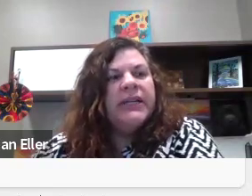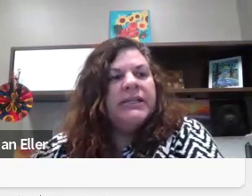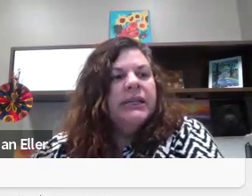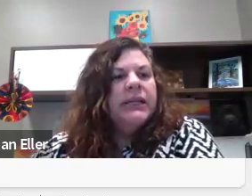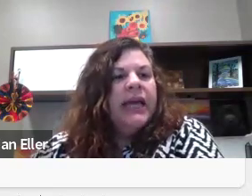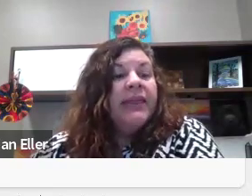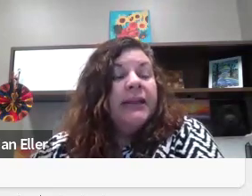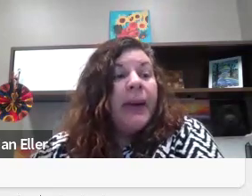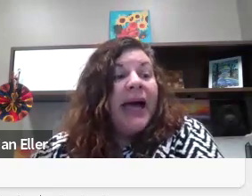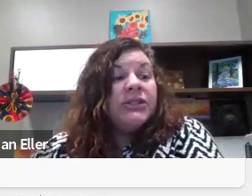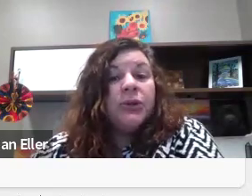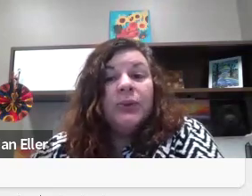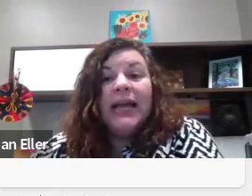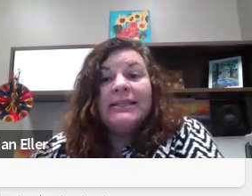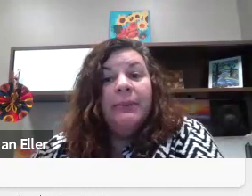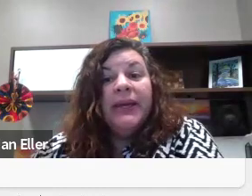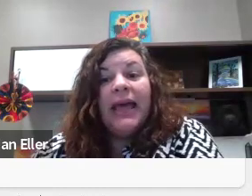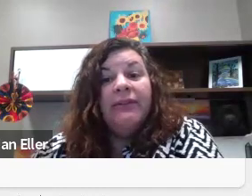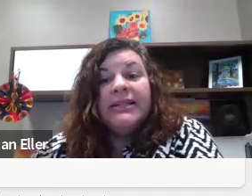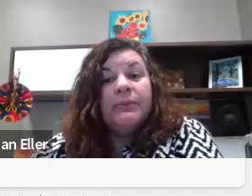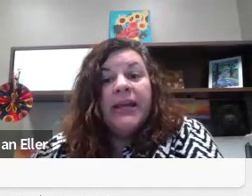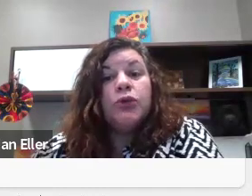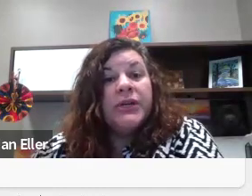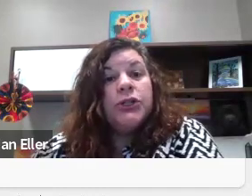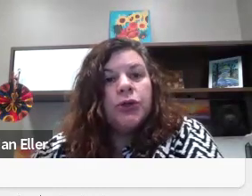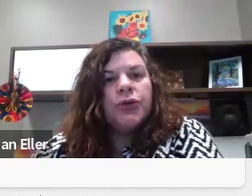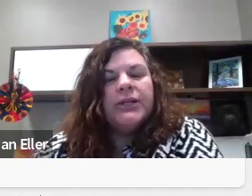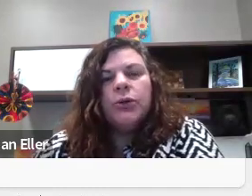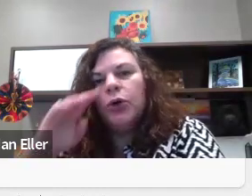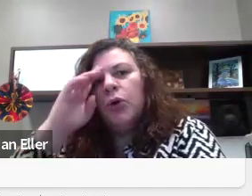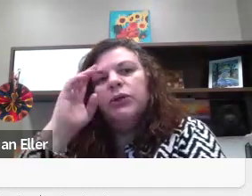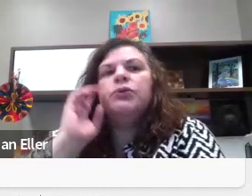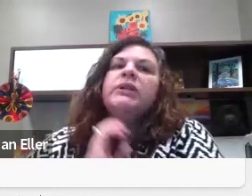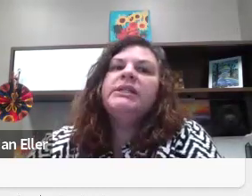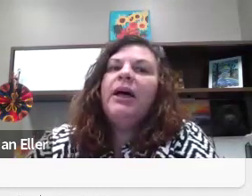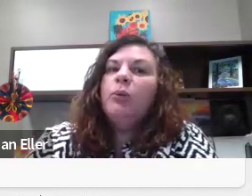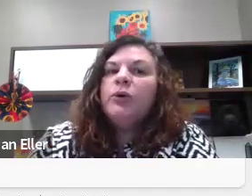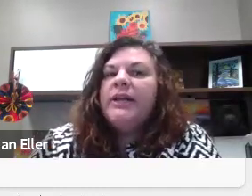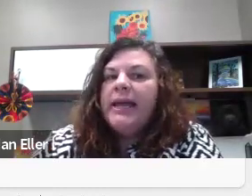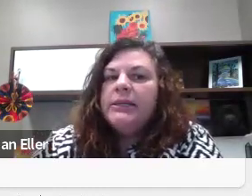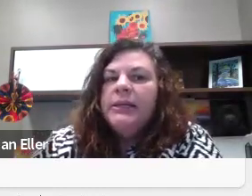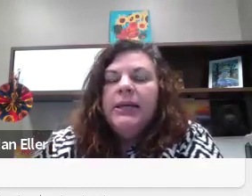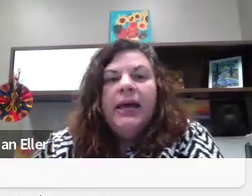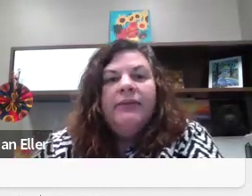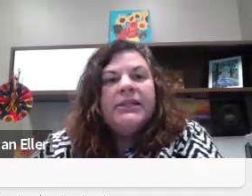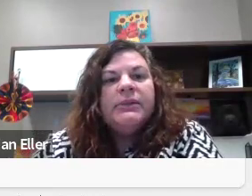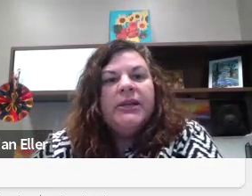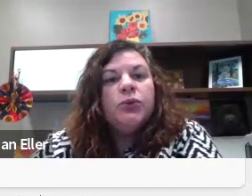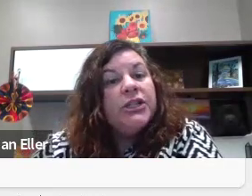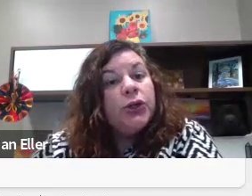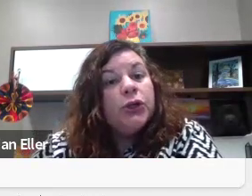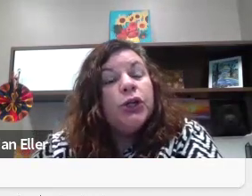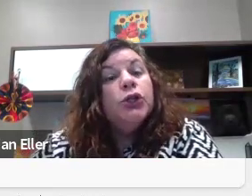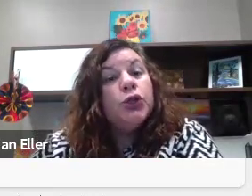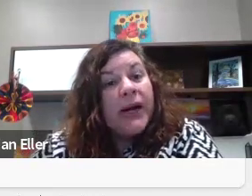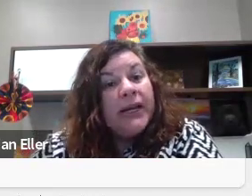developmental disabilities. And then in the past, there really hasn't been evidence-based research, right? So her goal is really to help create